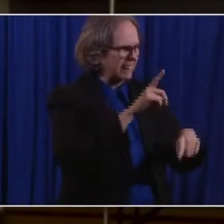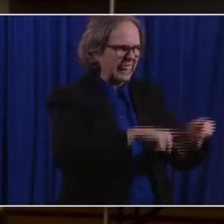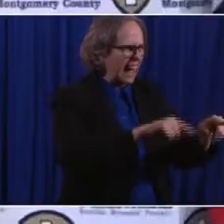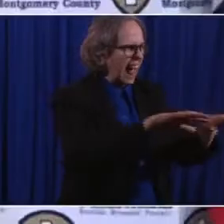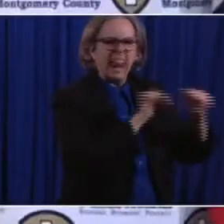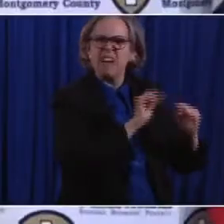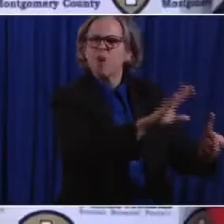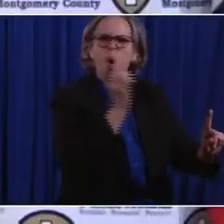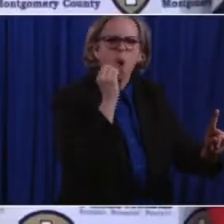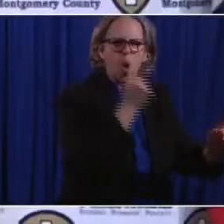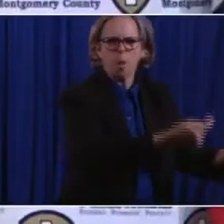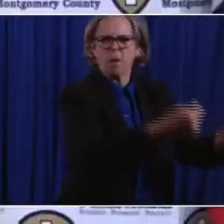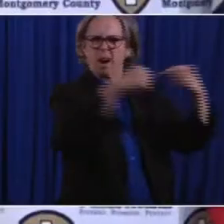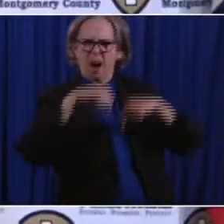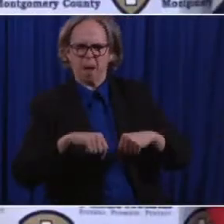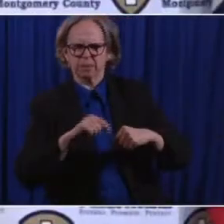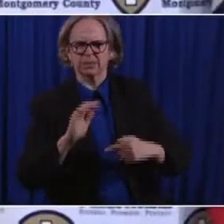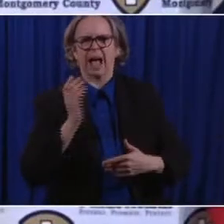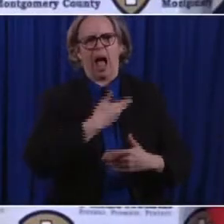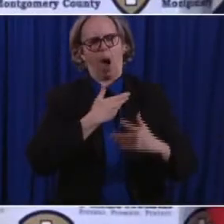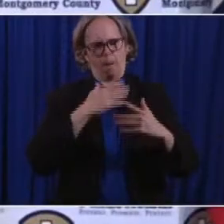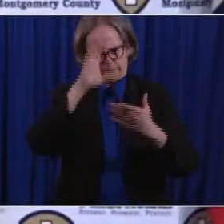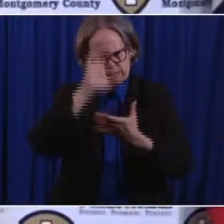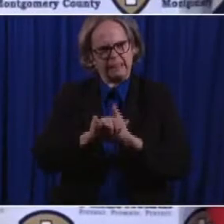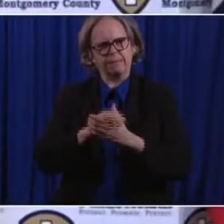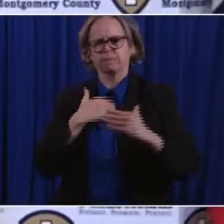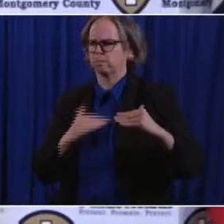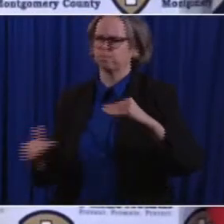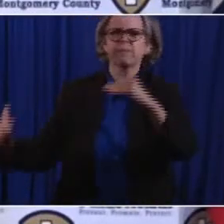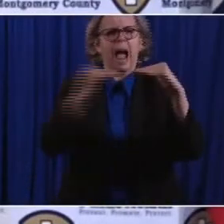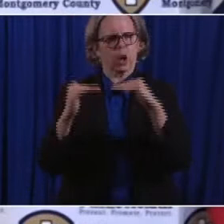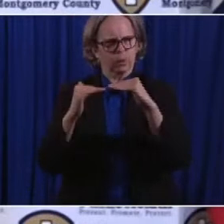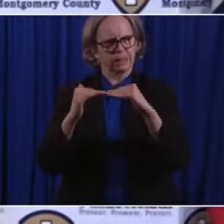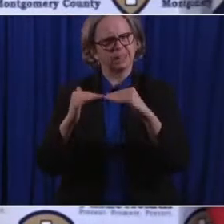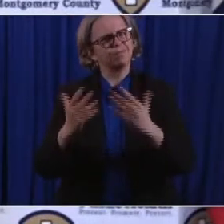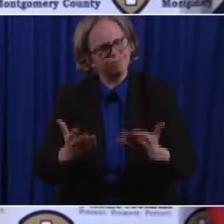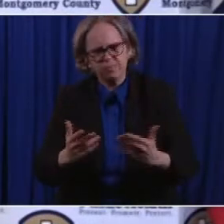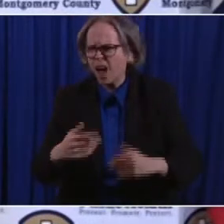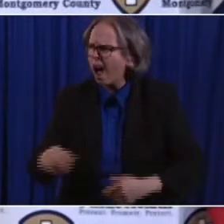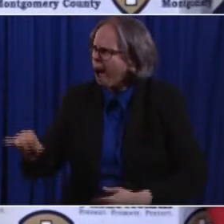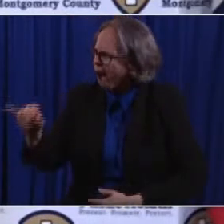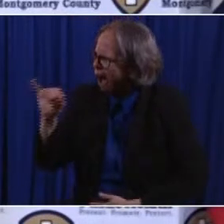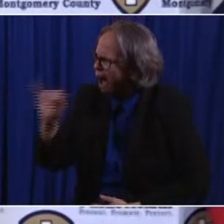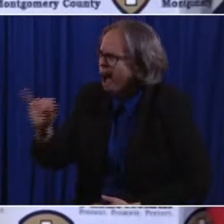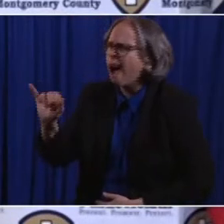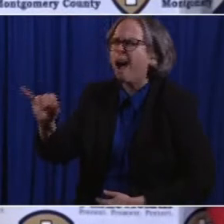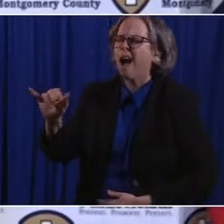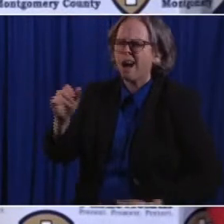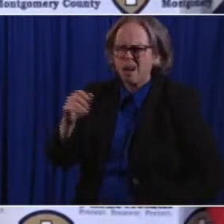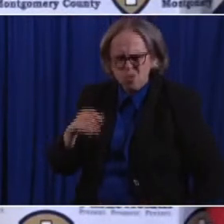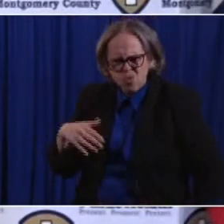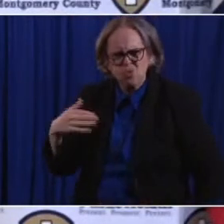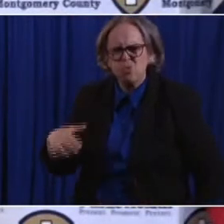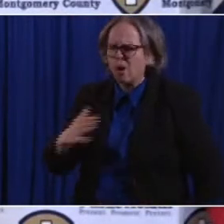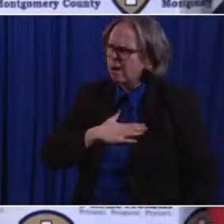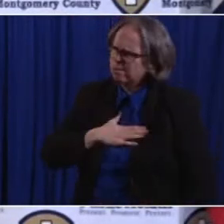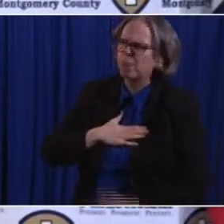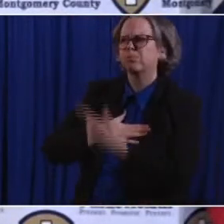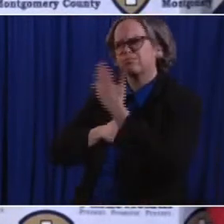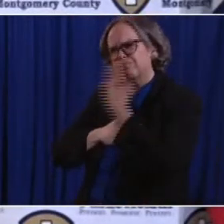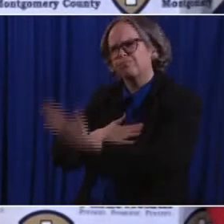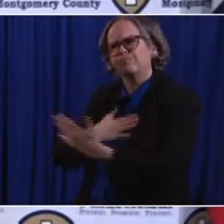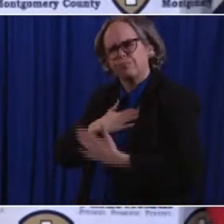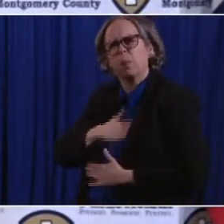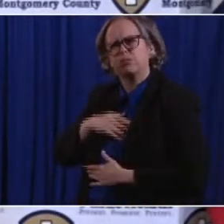distribution. Well, we appreciate that. I think it's great job that you all have done. Maybe a final